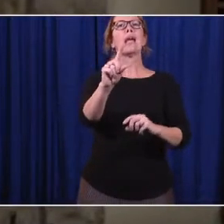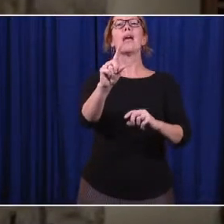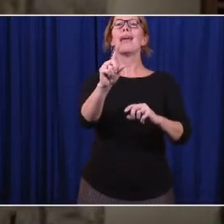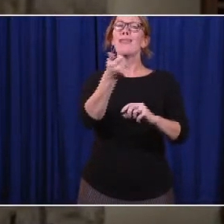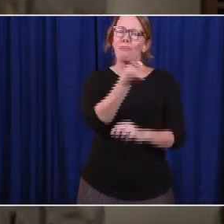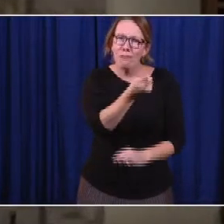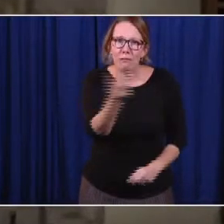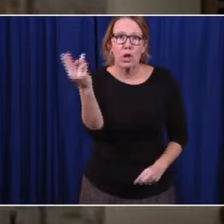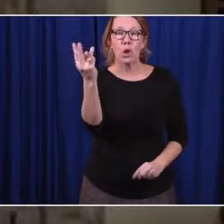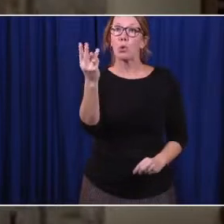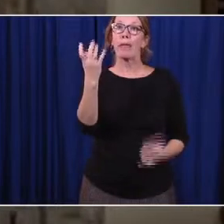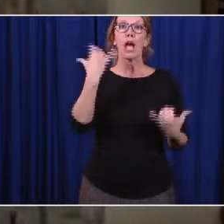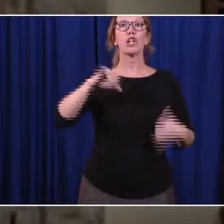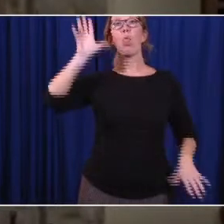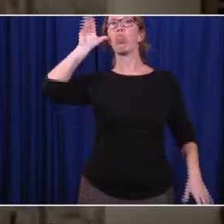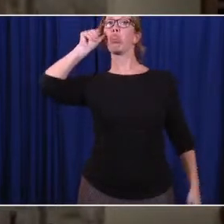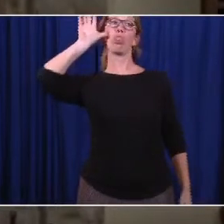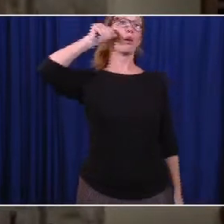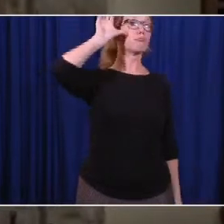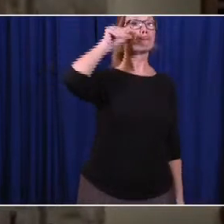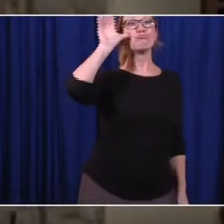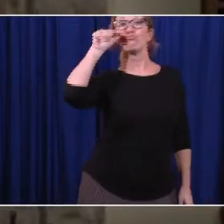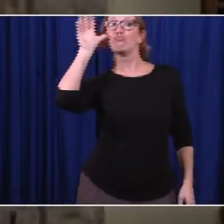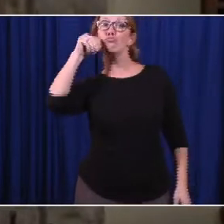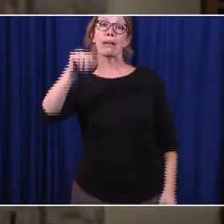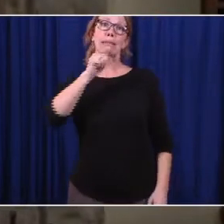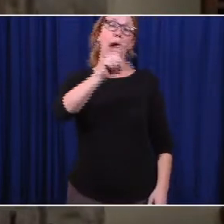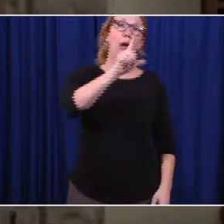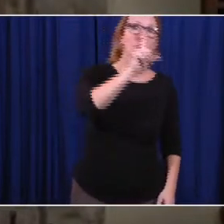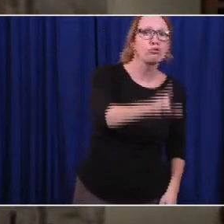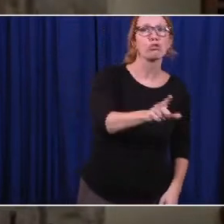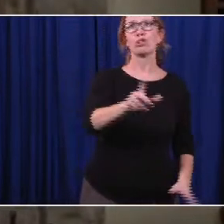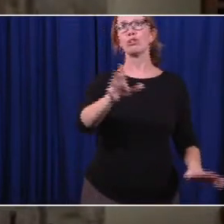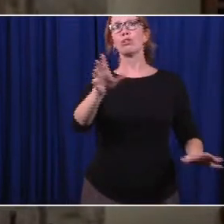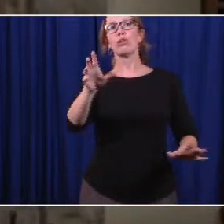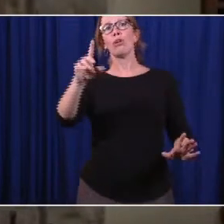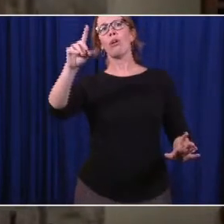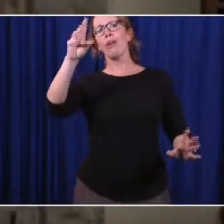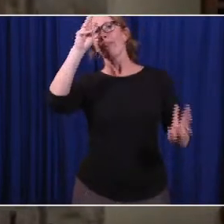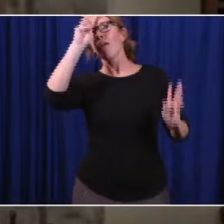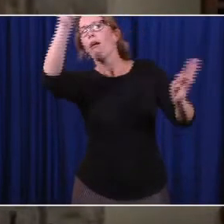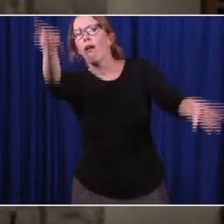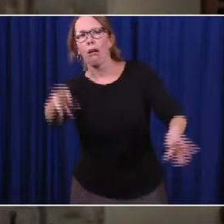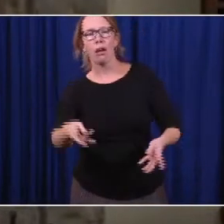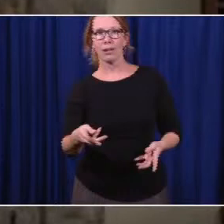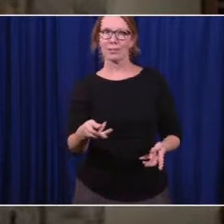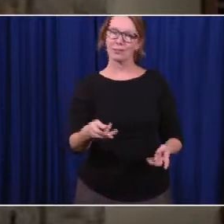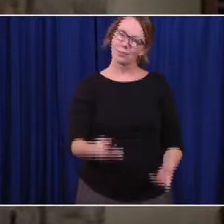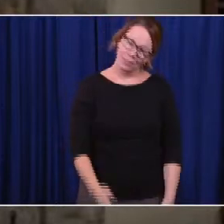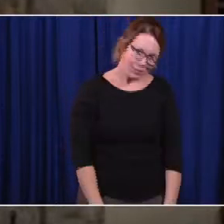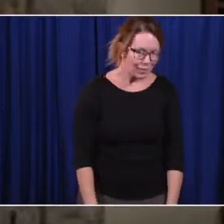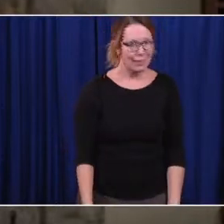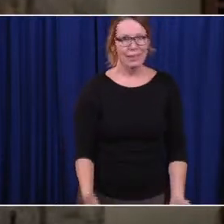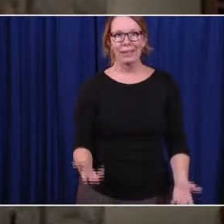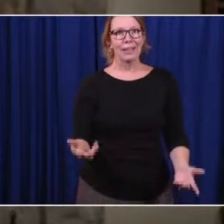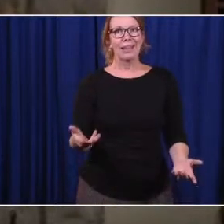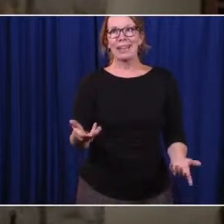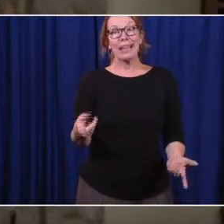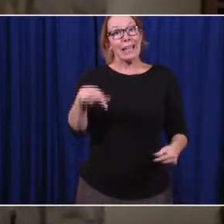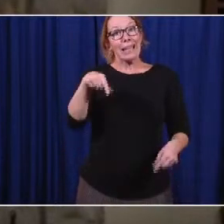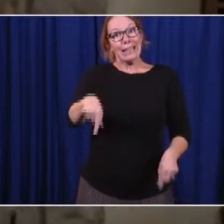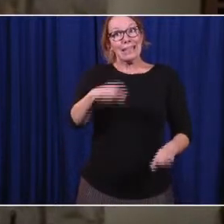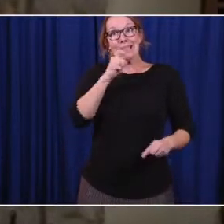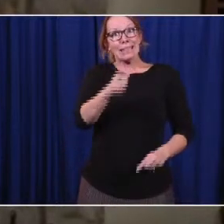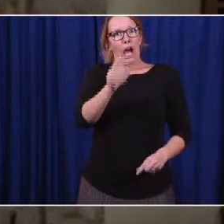who just continue, for whatever reason, to think that this is and act as if this is some